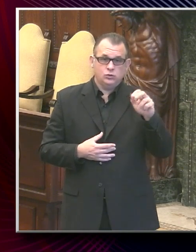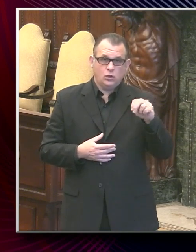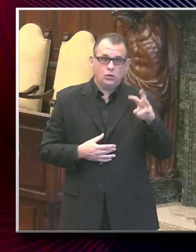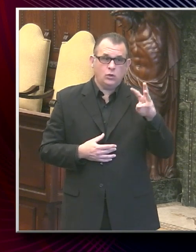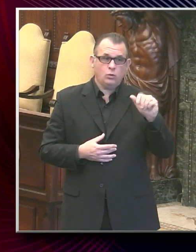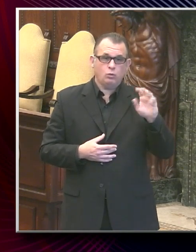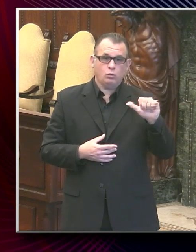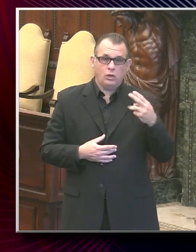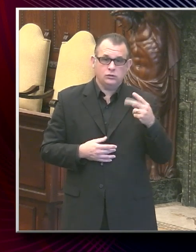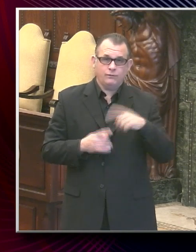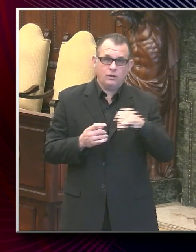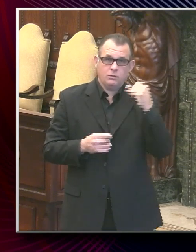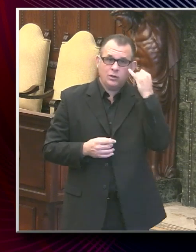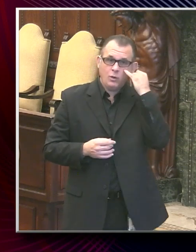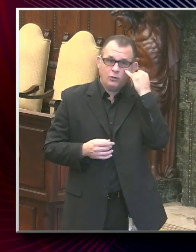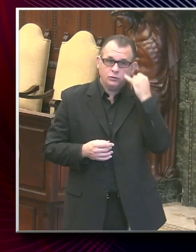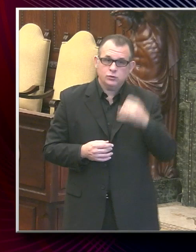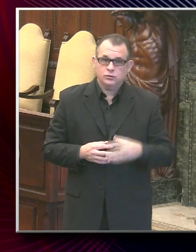Inquirer.